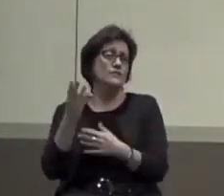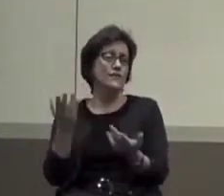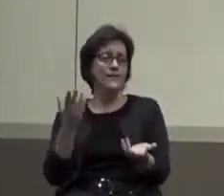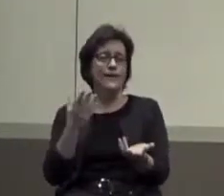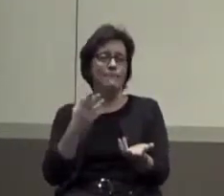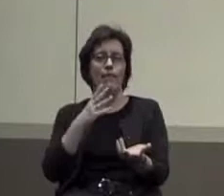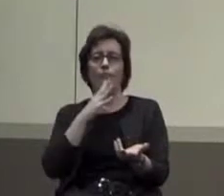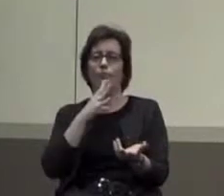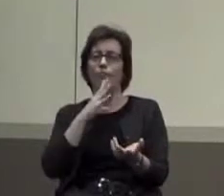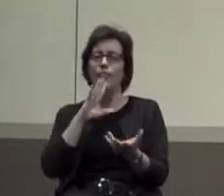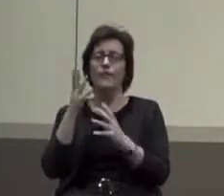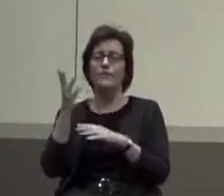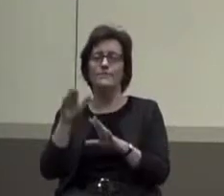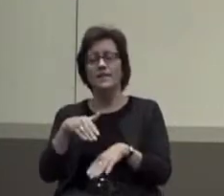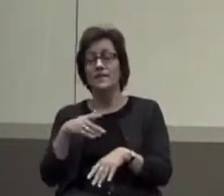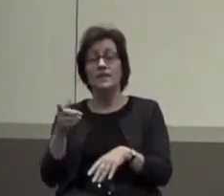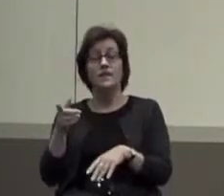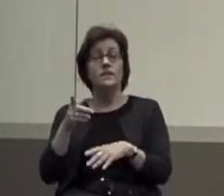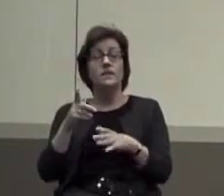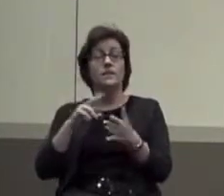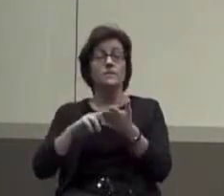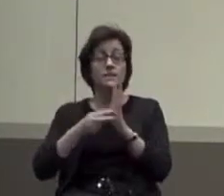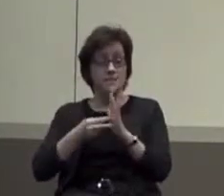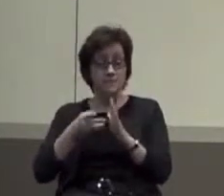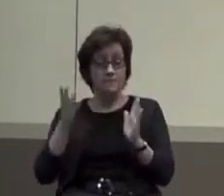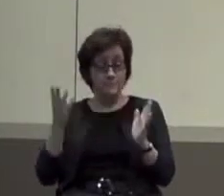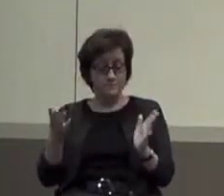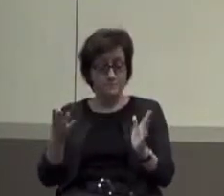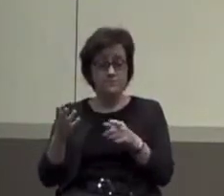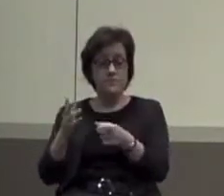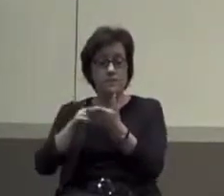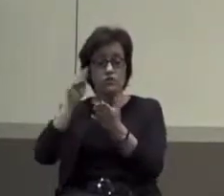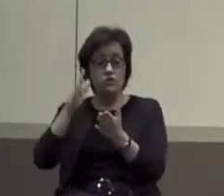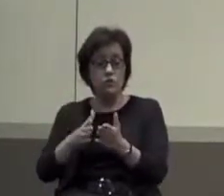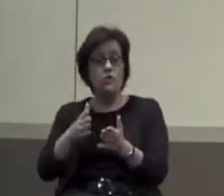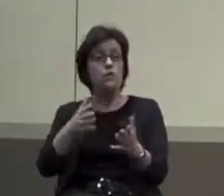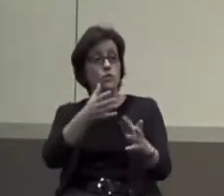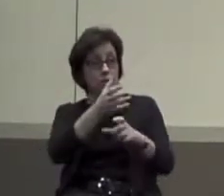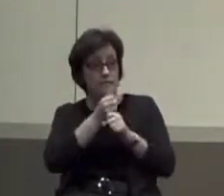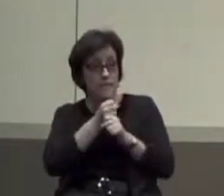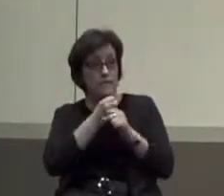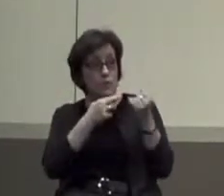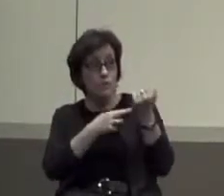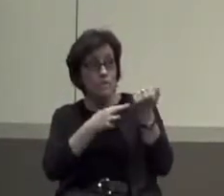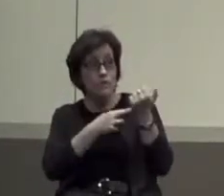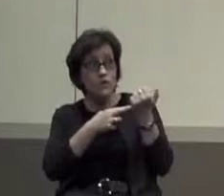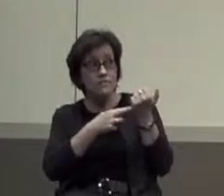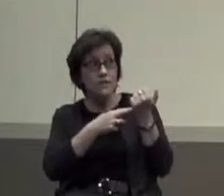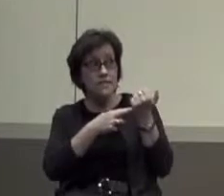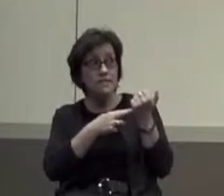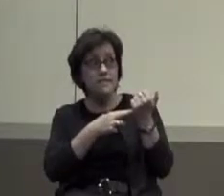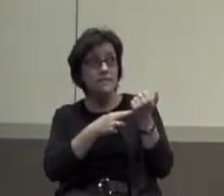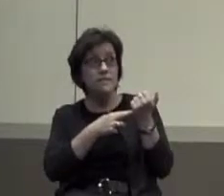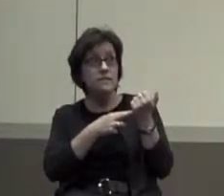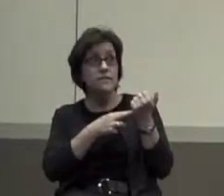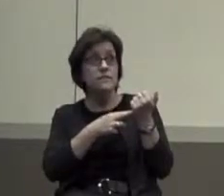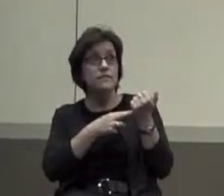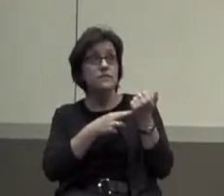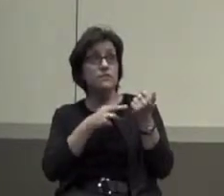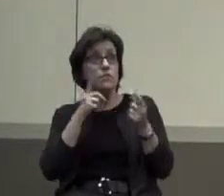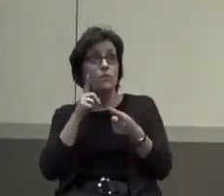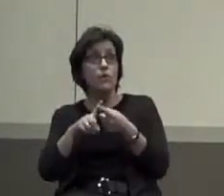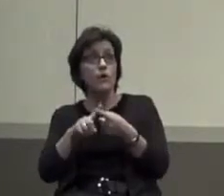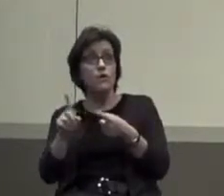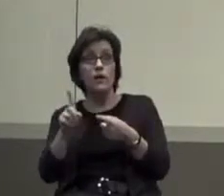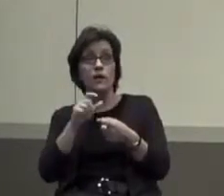So basically what it means is that the student has received the reinforcement to the point that it's no longer reinforcing. So